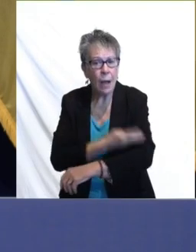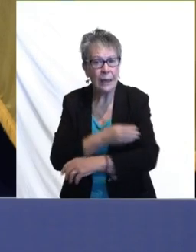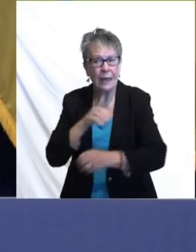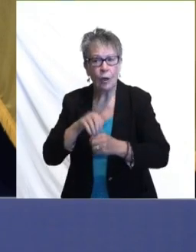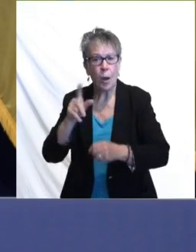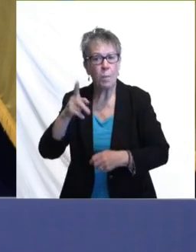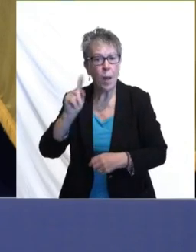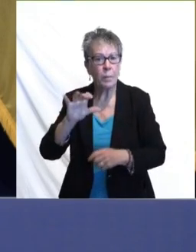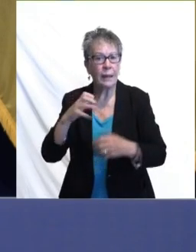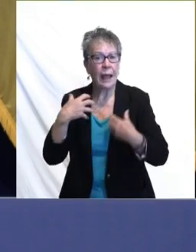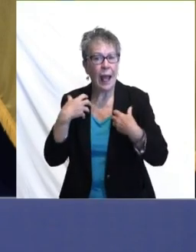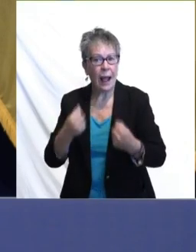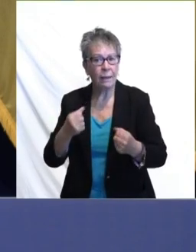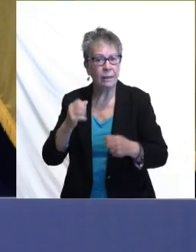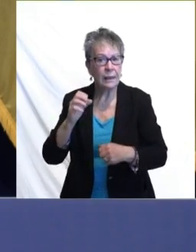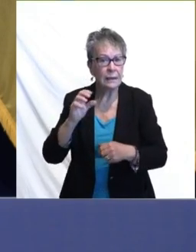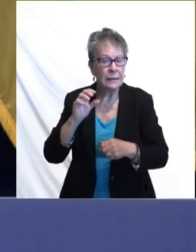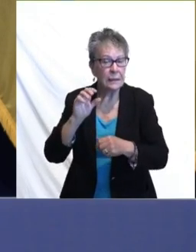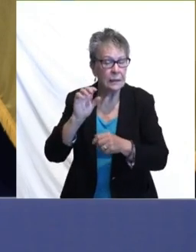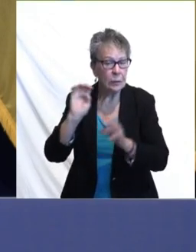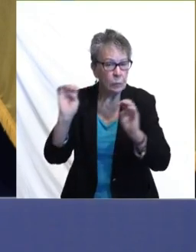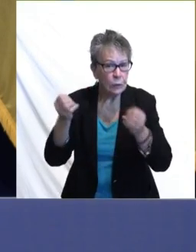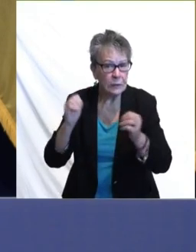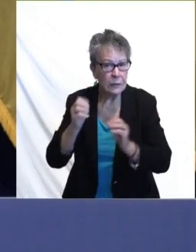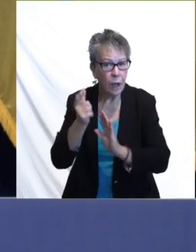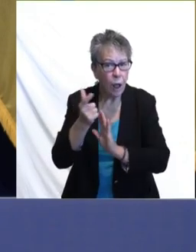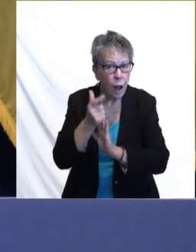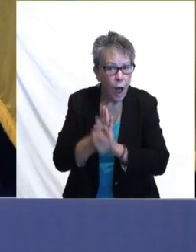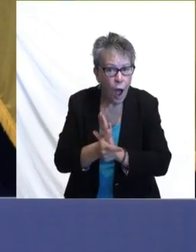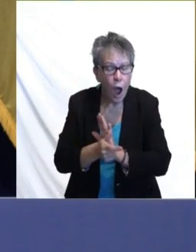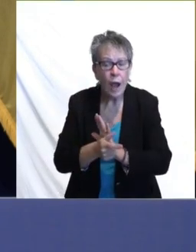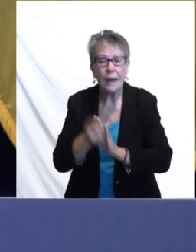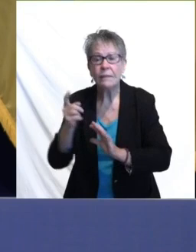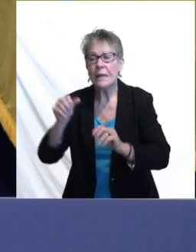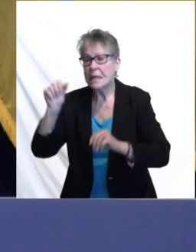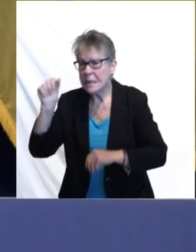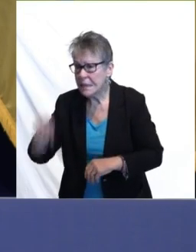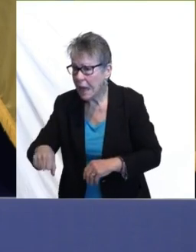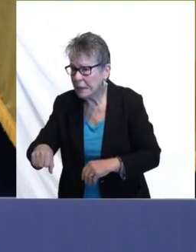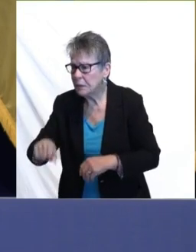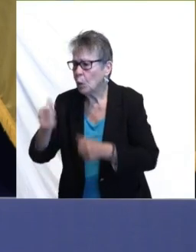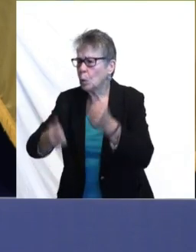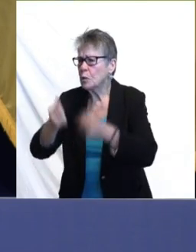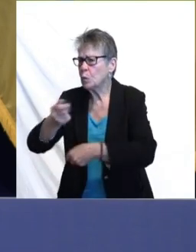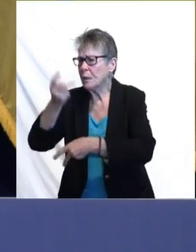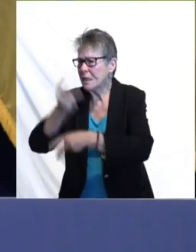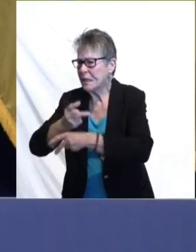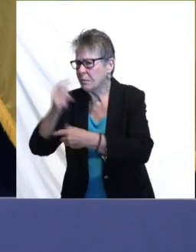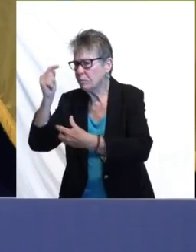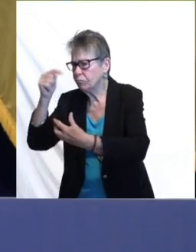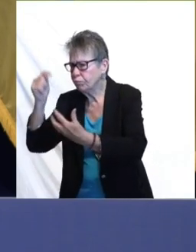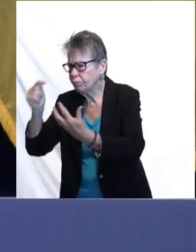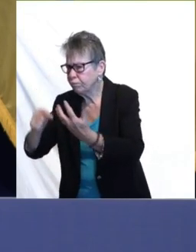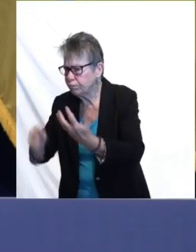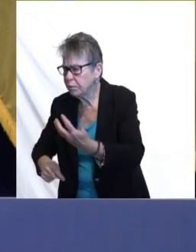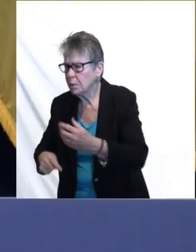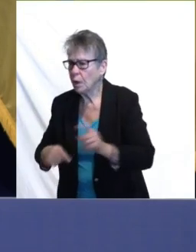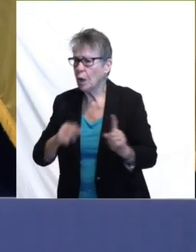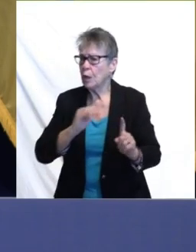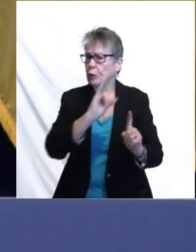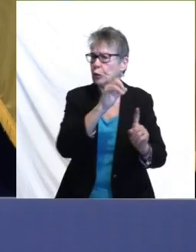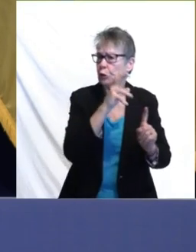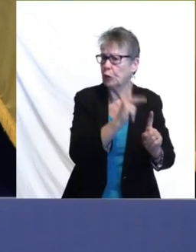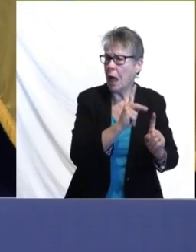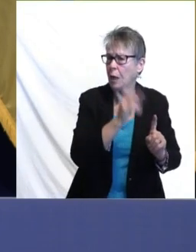June? If so, which powers? Also, what is your reaction to Jack Ciattarelli announcing he's running for governor in